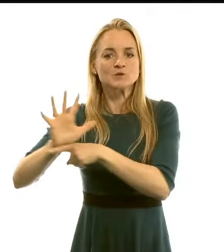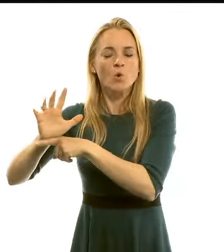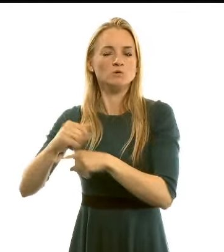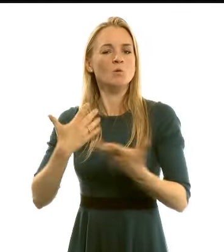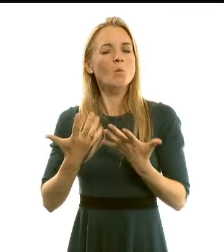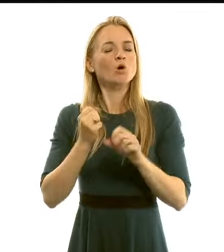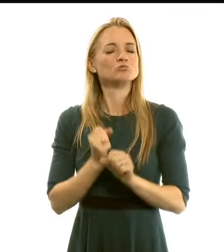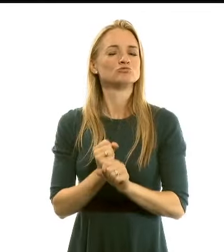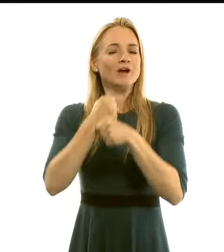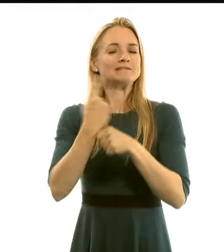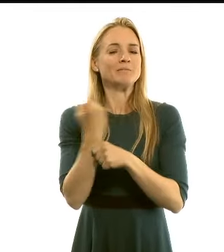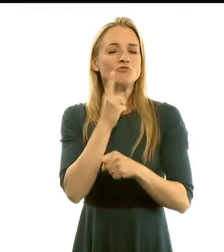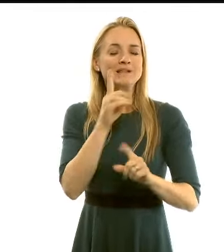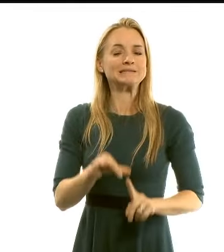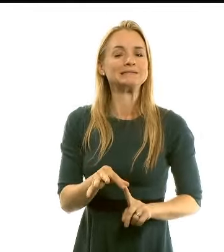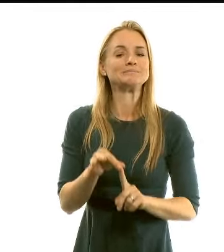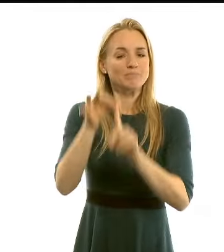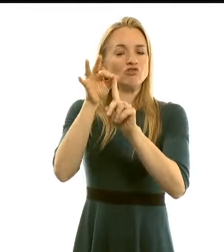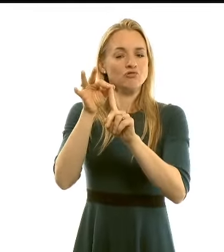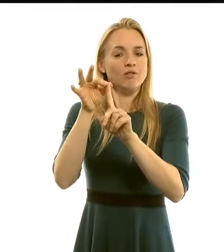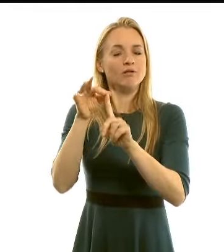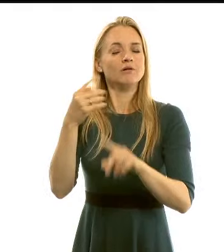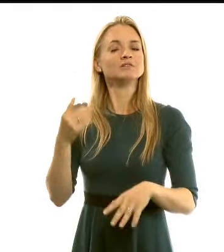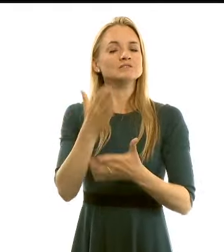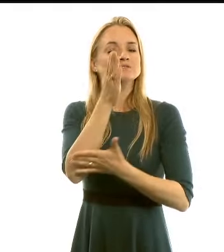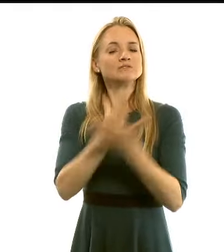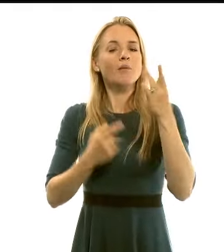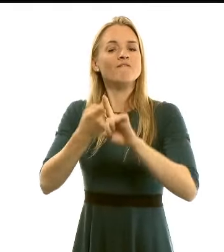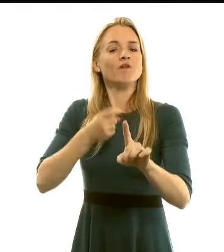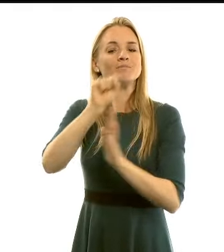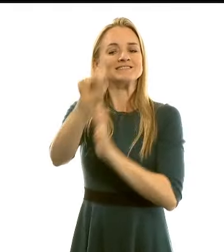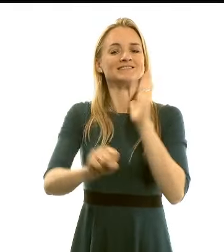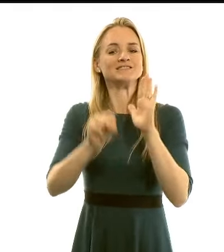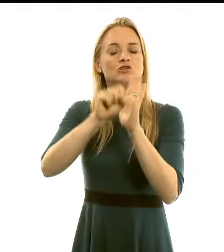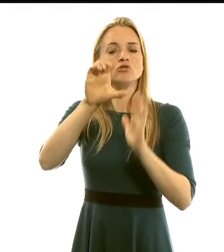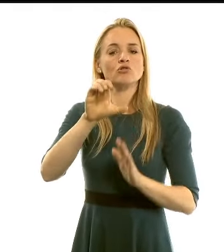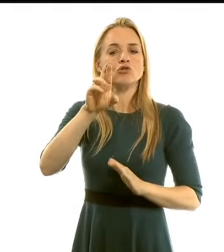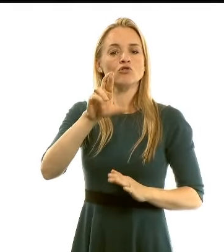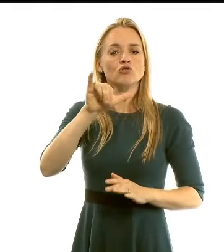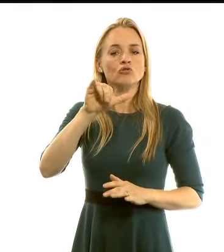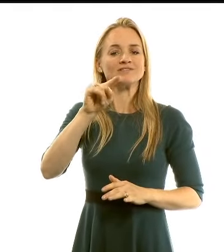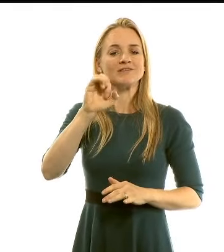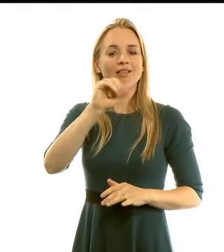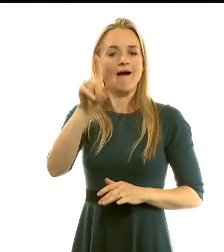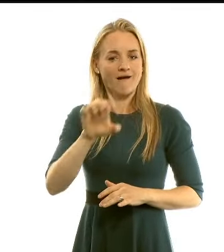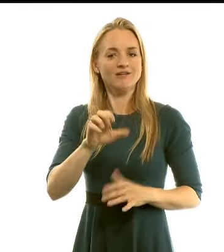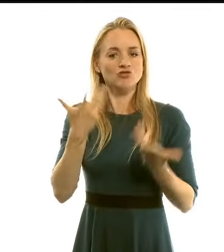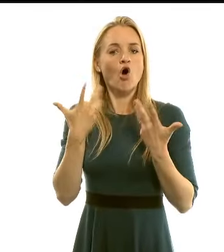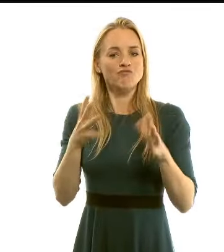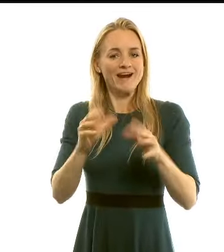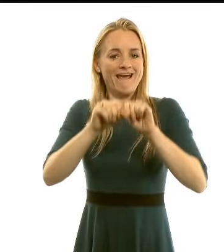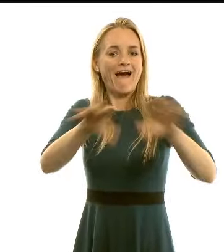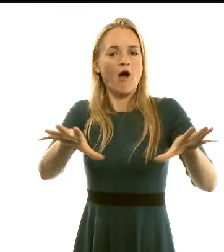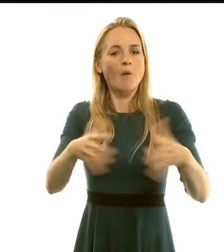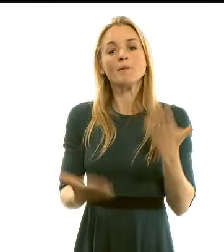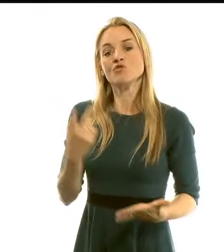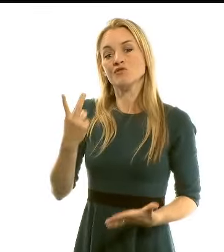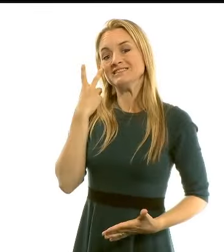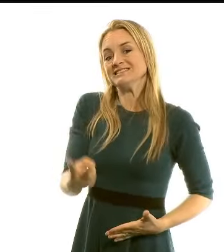new season Crystalized are already out, and you may have seen the return of some of your favorite characters and villains from past years. When we started out